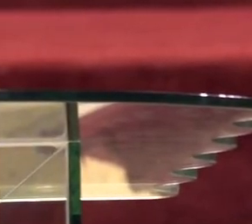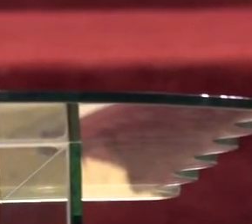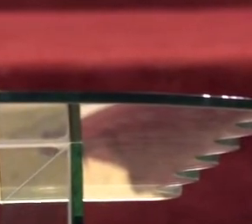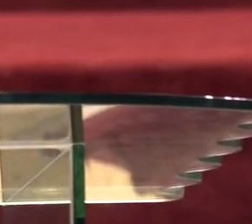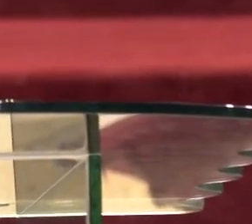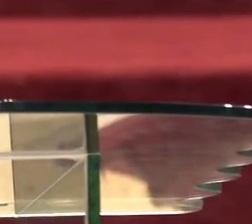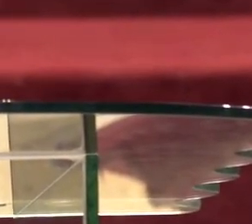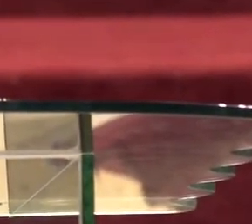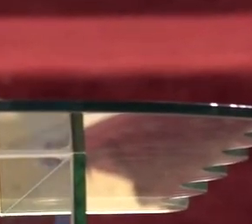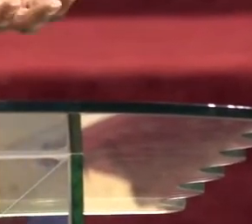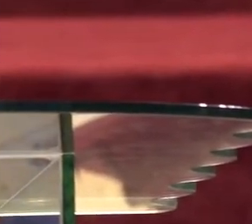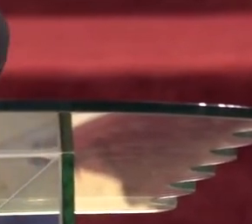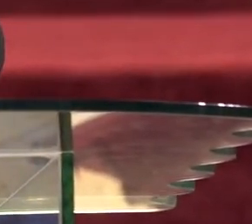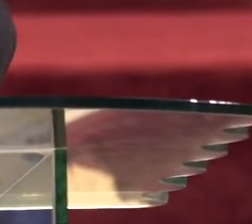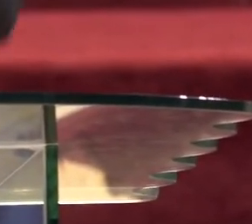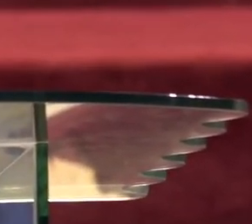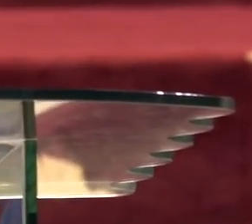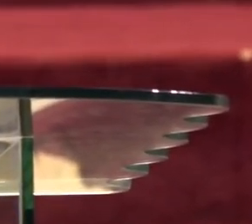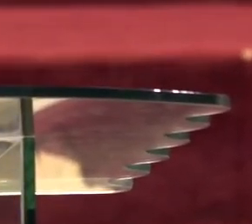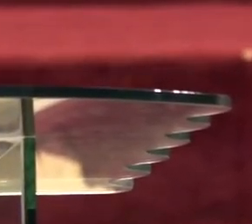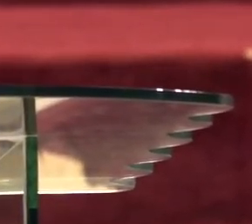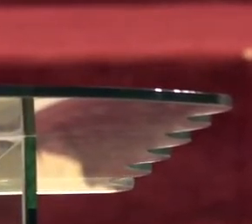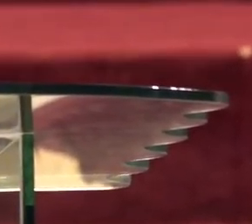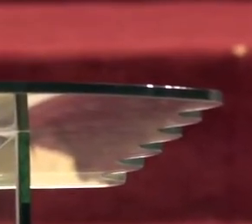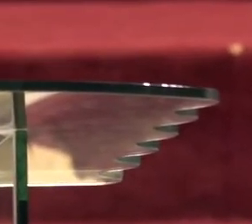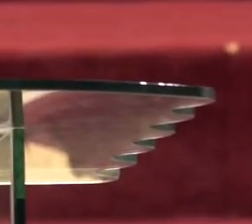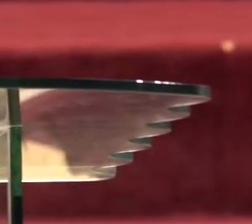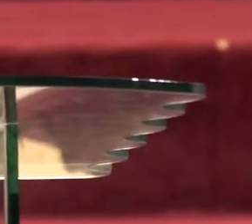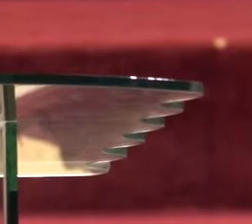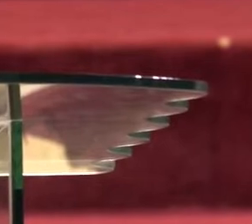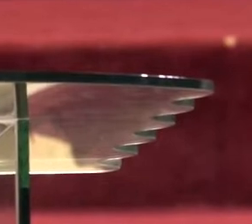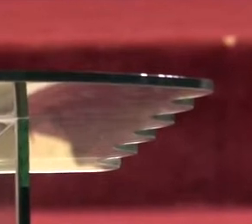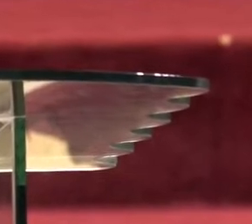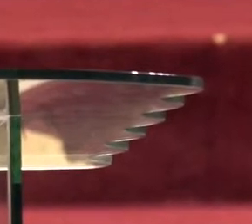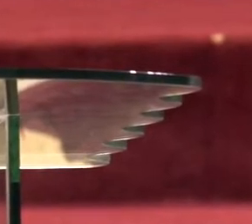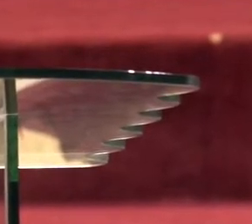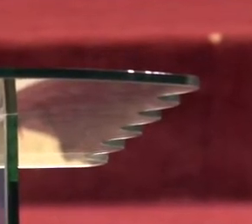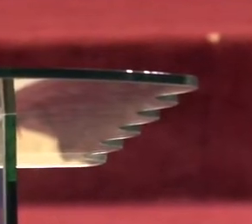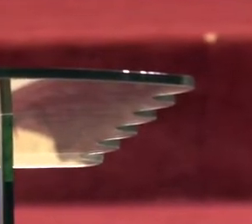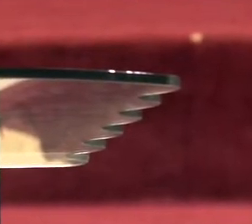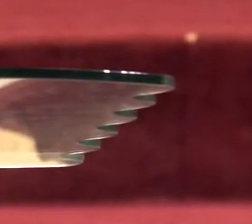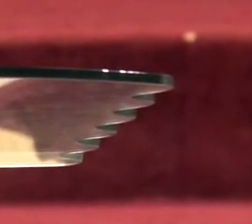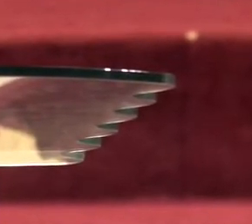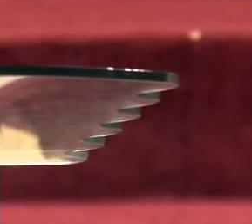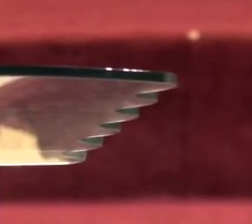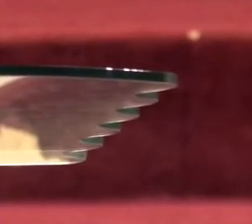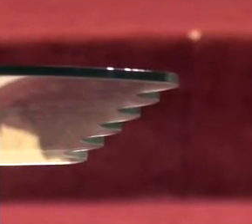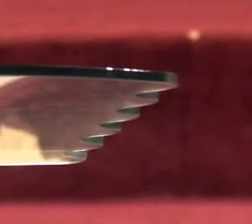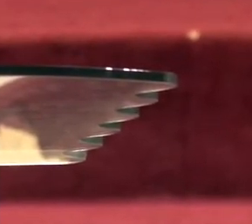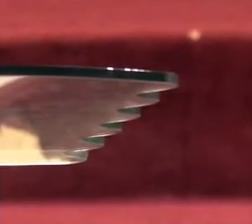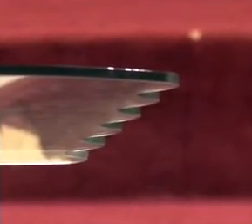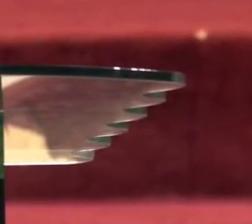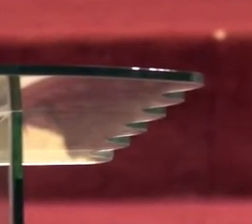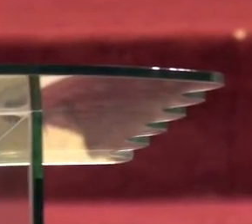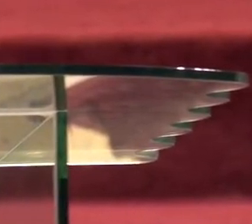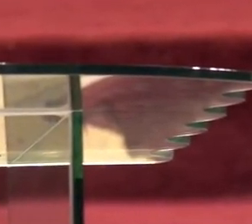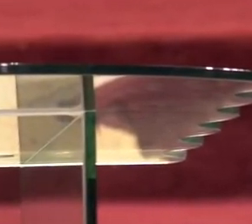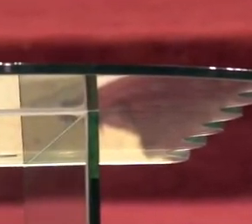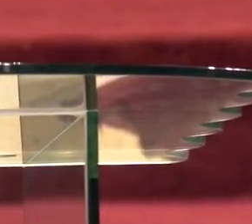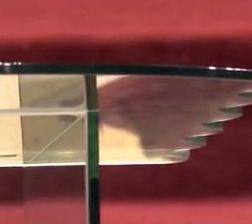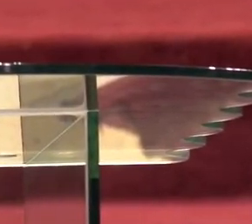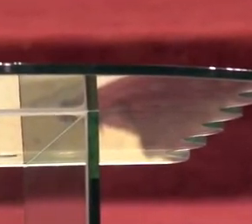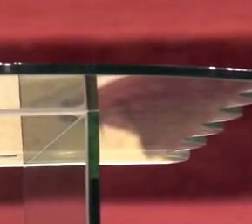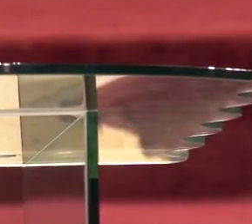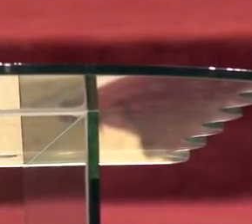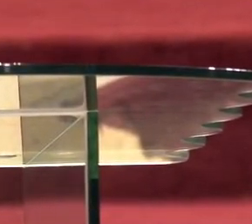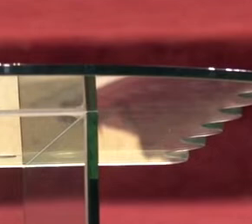celebrate him. I also want to thank God for those who are watching us online, because I believe that there are many families that are connecting